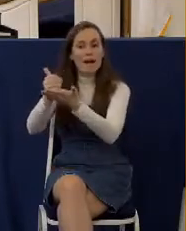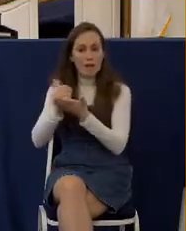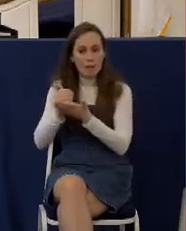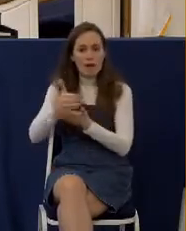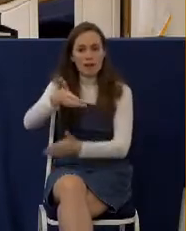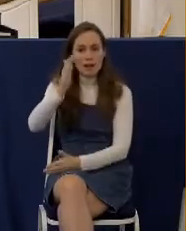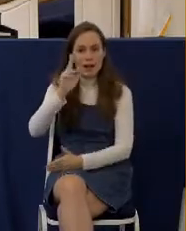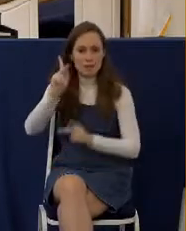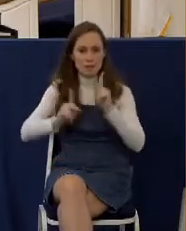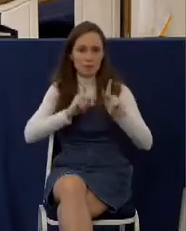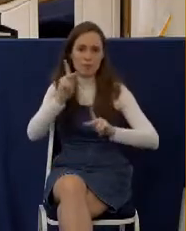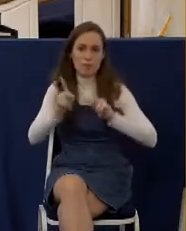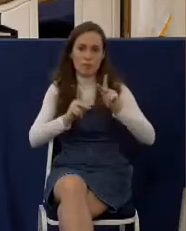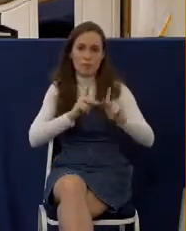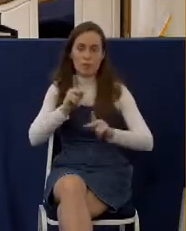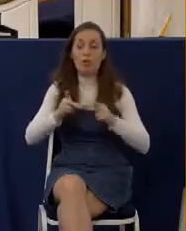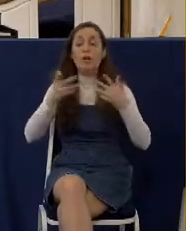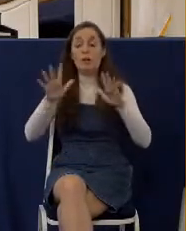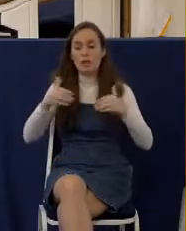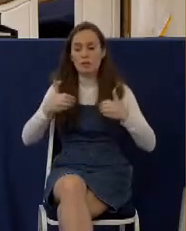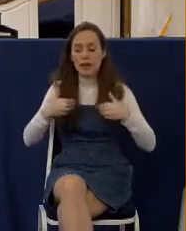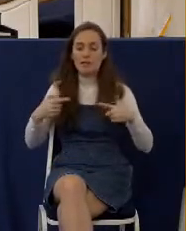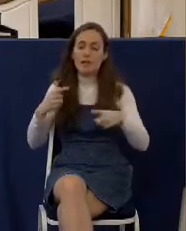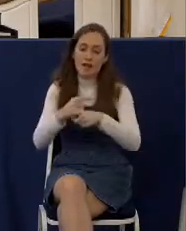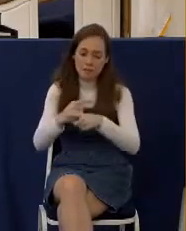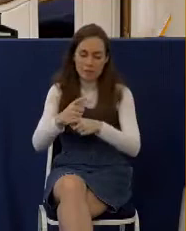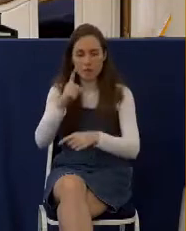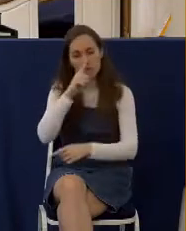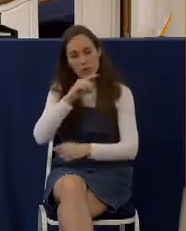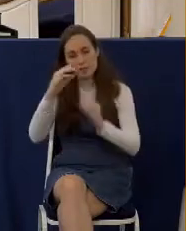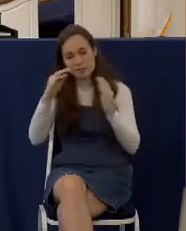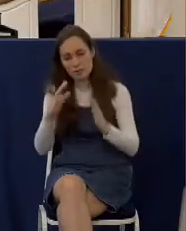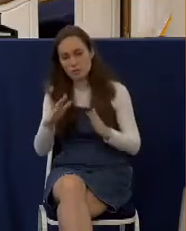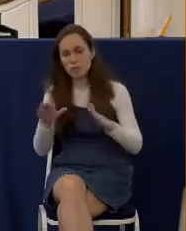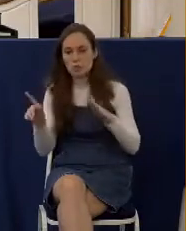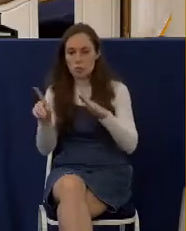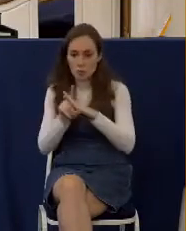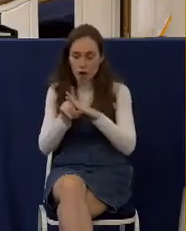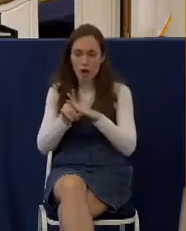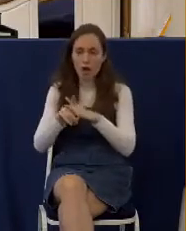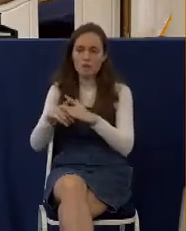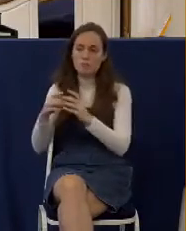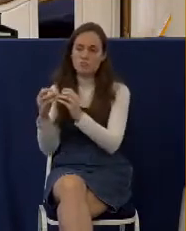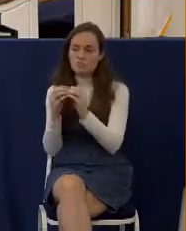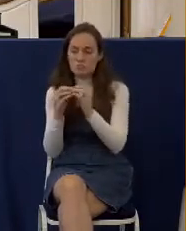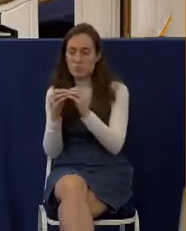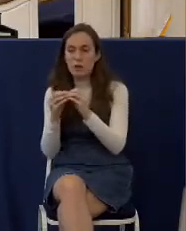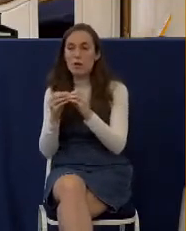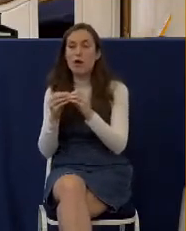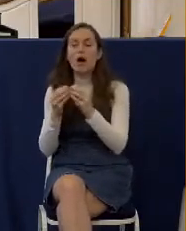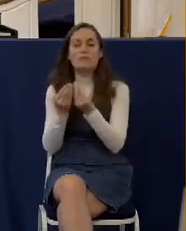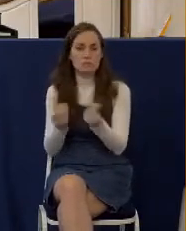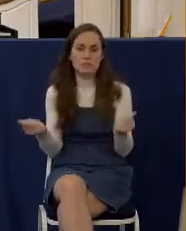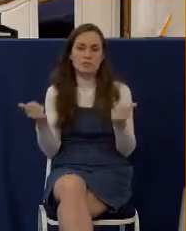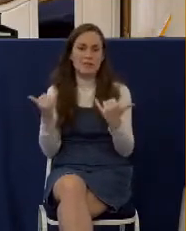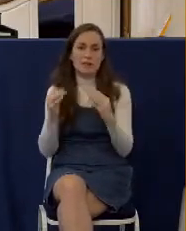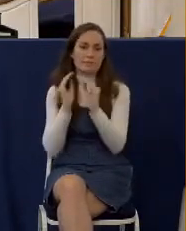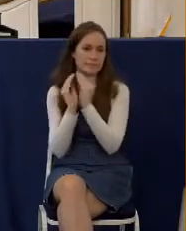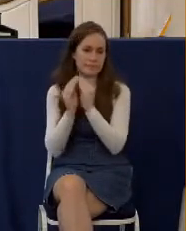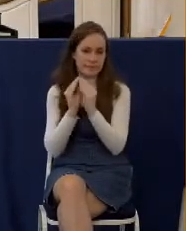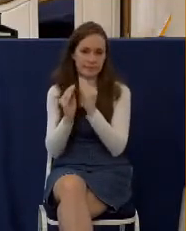people. And then we had this conflict, and then these false teachers came, and then, you know, but now we're restored, and I'm reminding